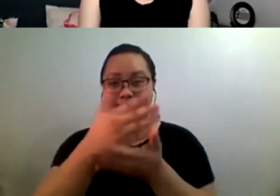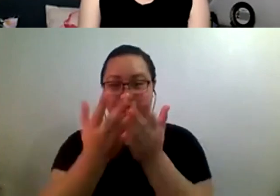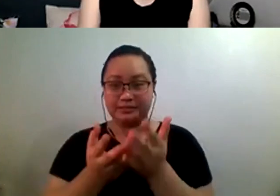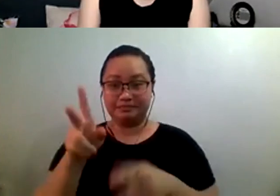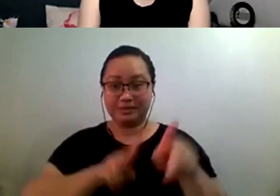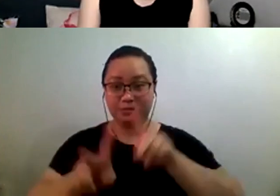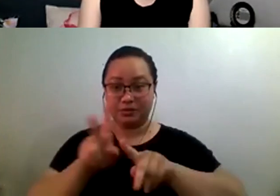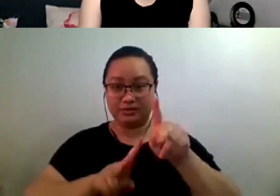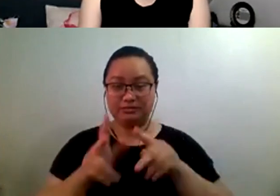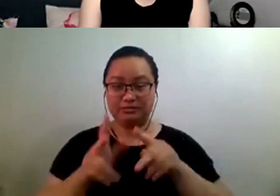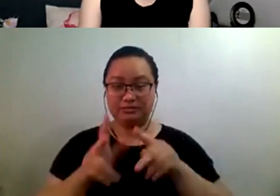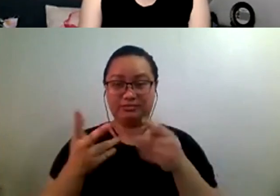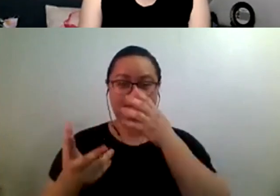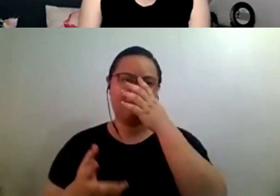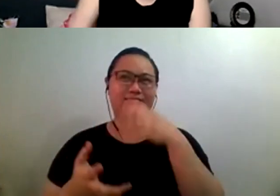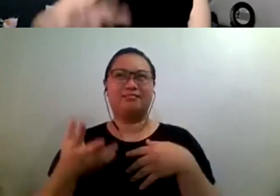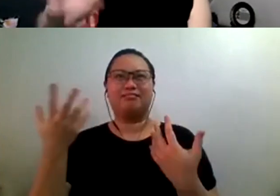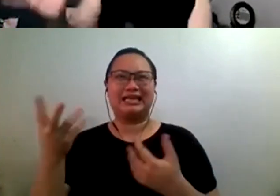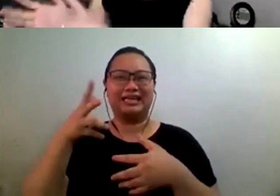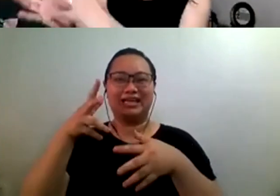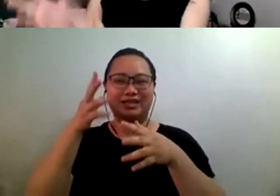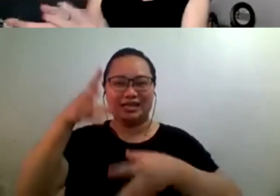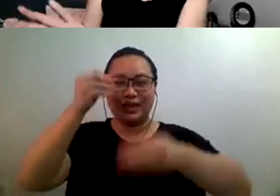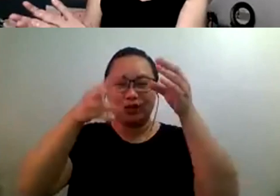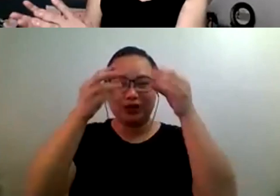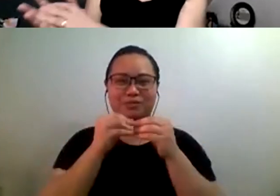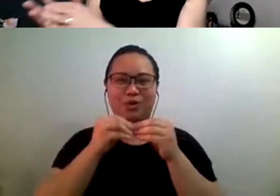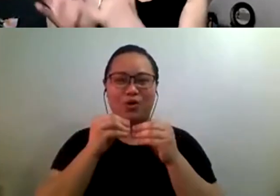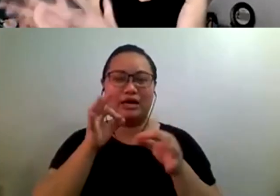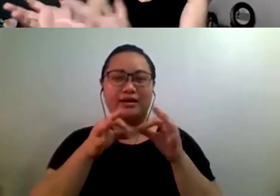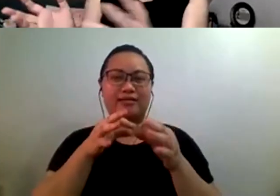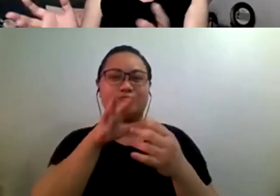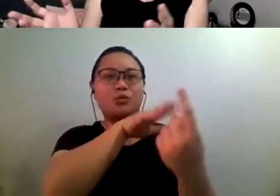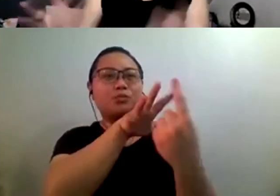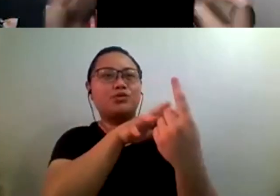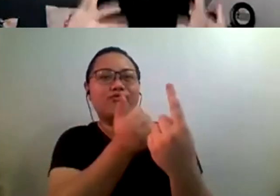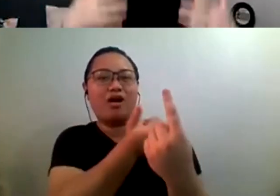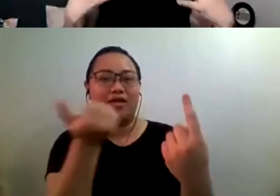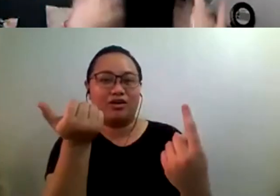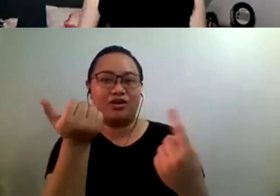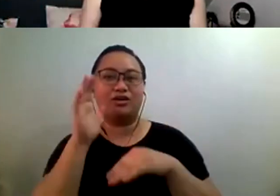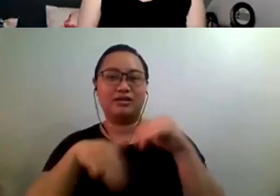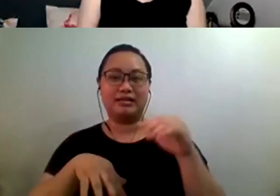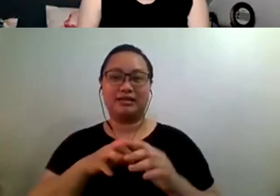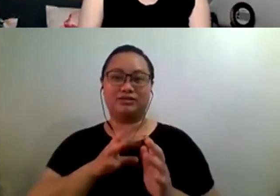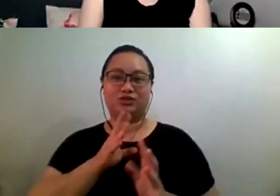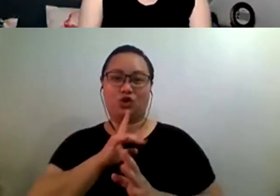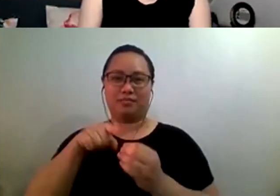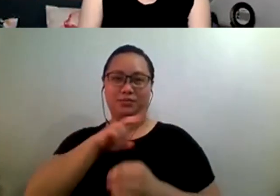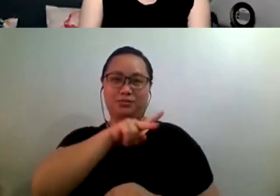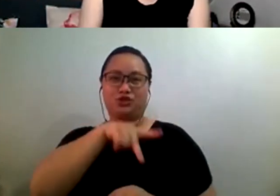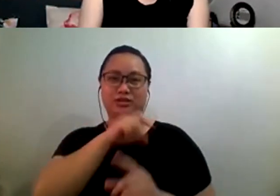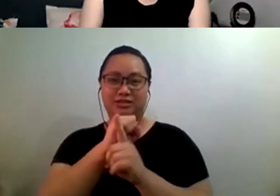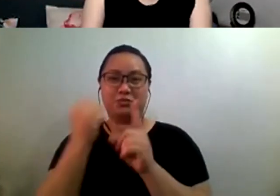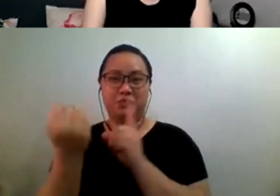who learn more when they see other people's situation more than talking about their personal situation. So you